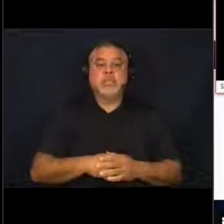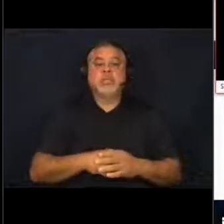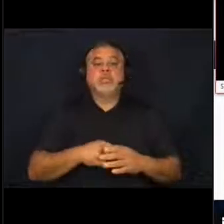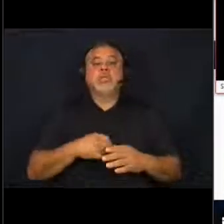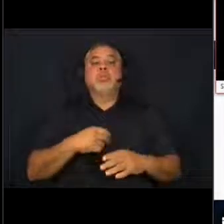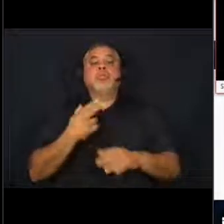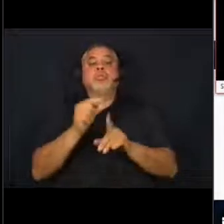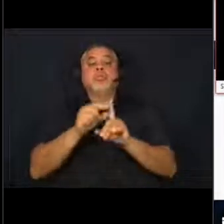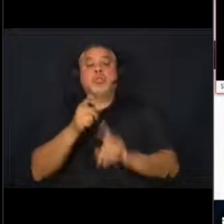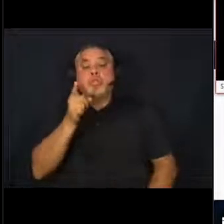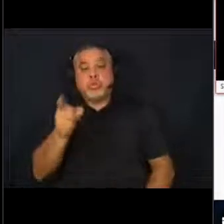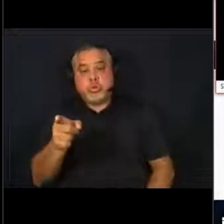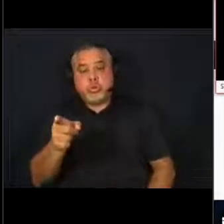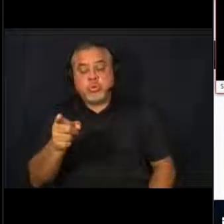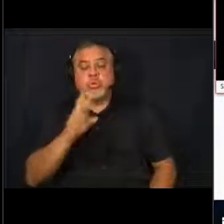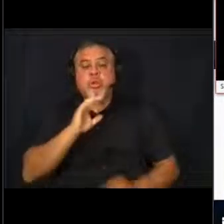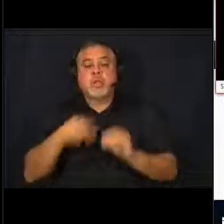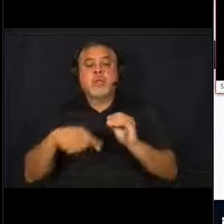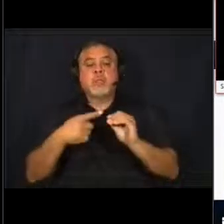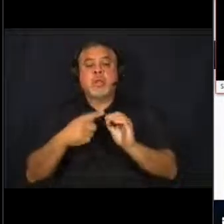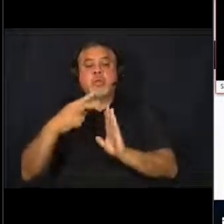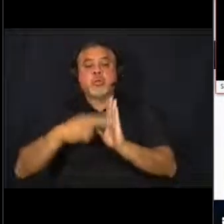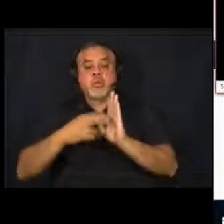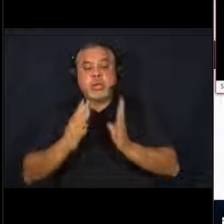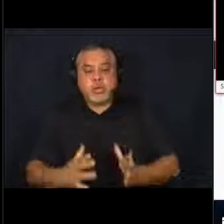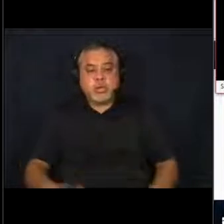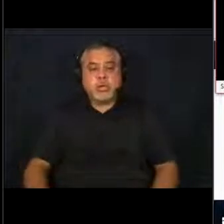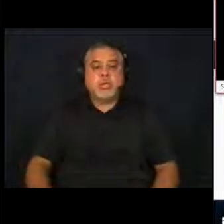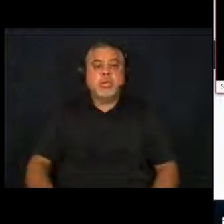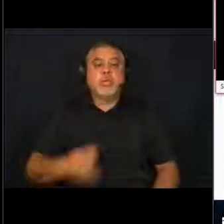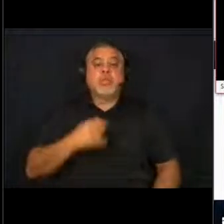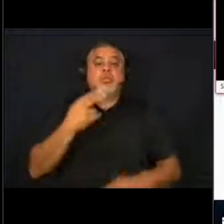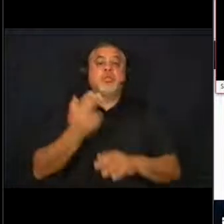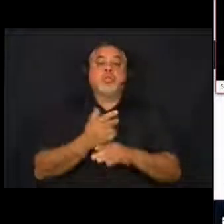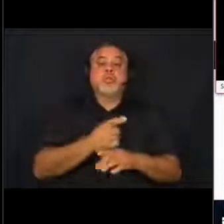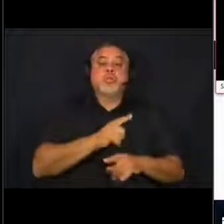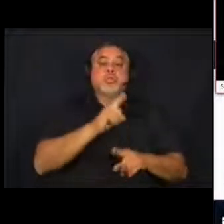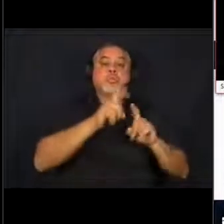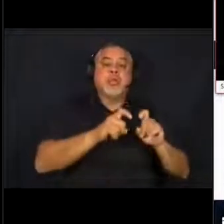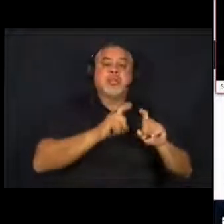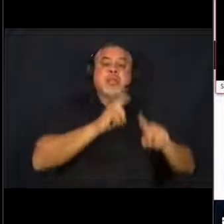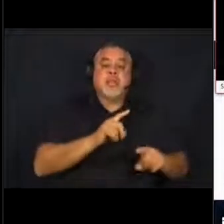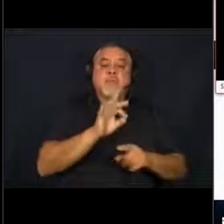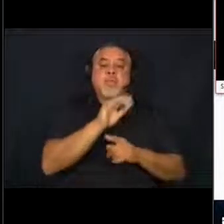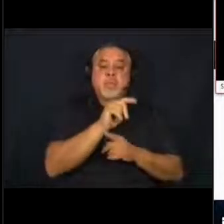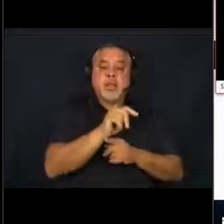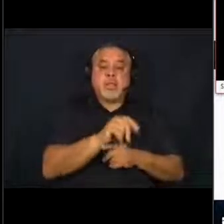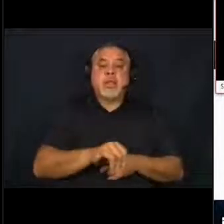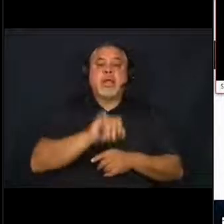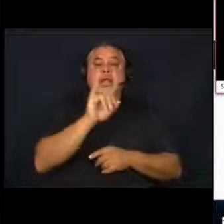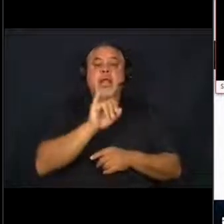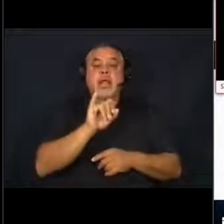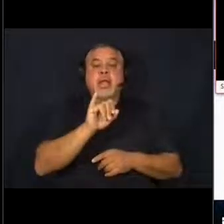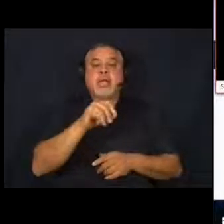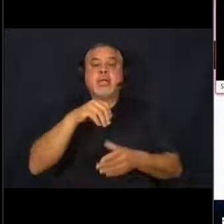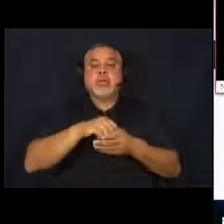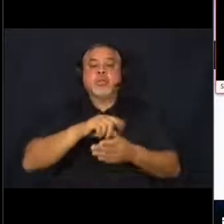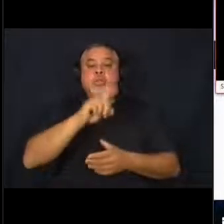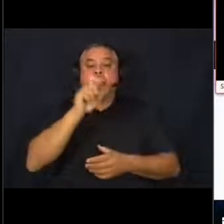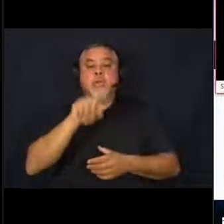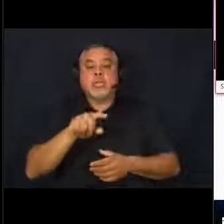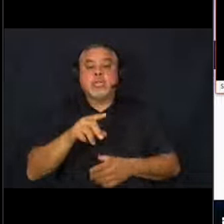use you when we're referring to the reader. And if you're doing a Q&A format, use I in the question and you in the